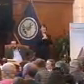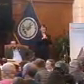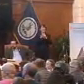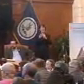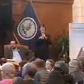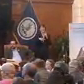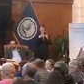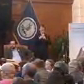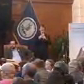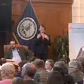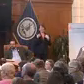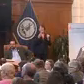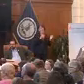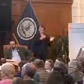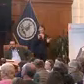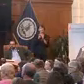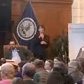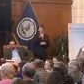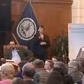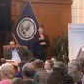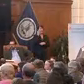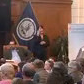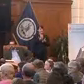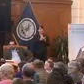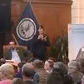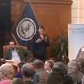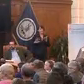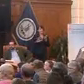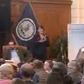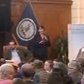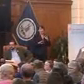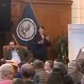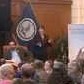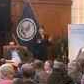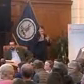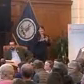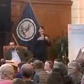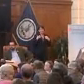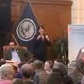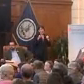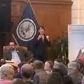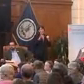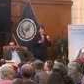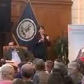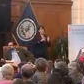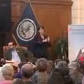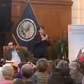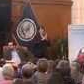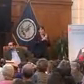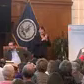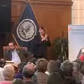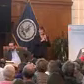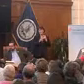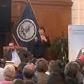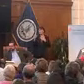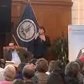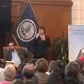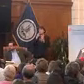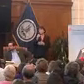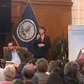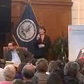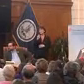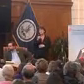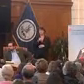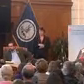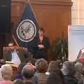that you need if you take away those essential health benefit requirements. Thanks, Susan.